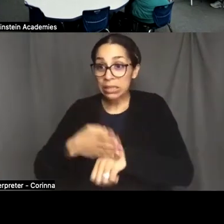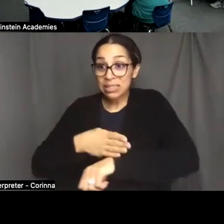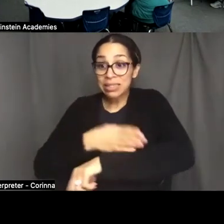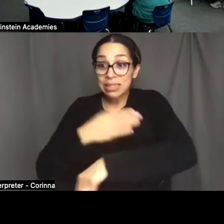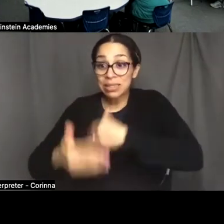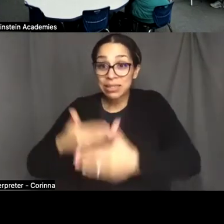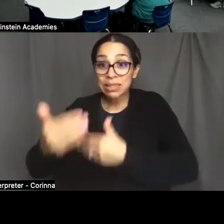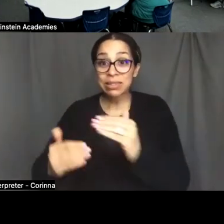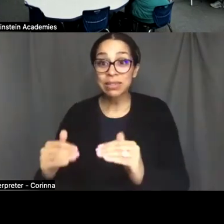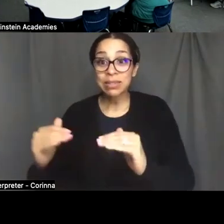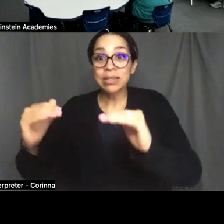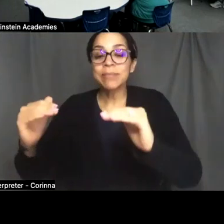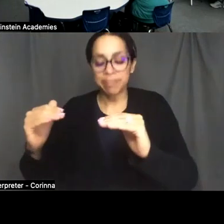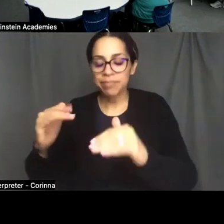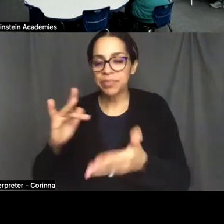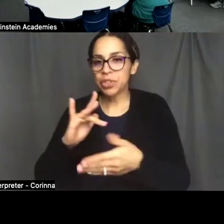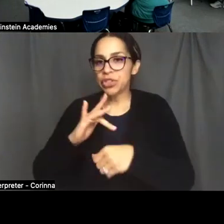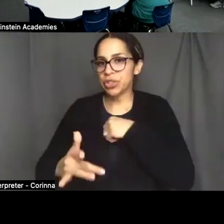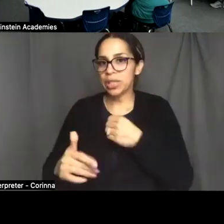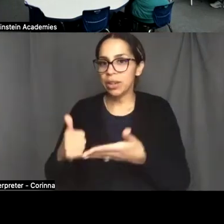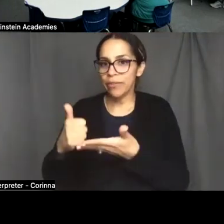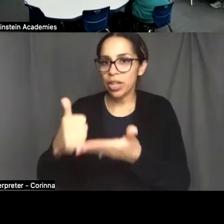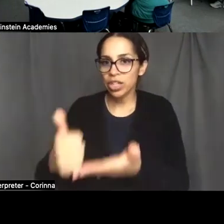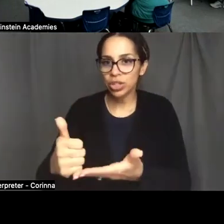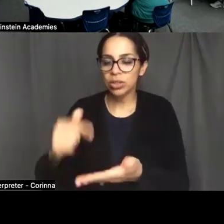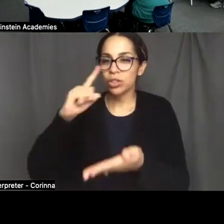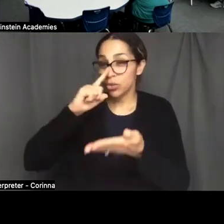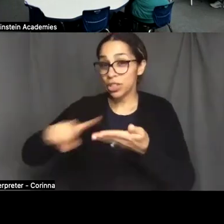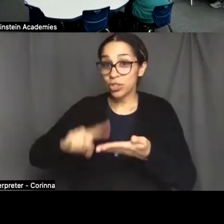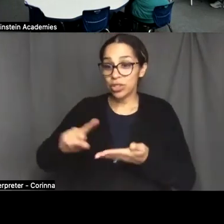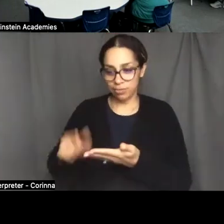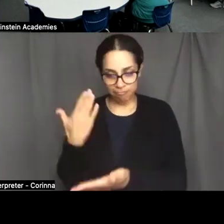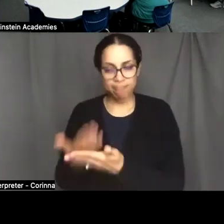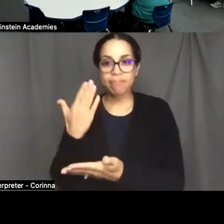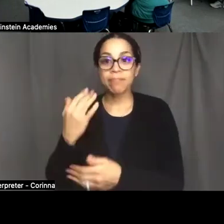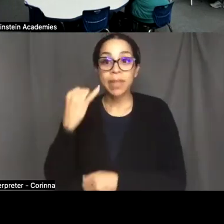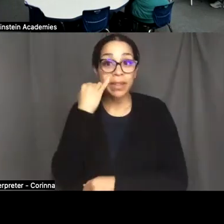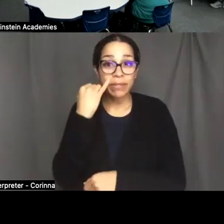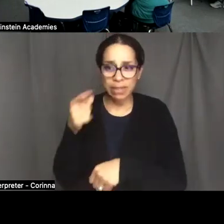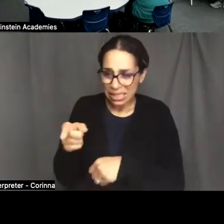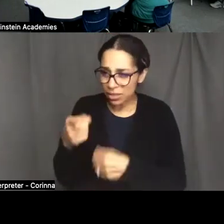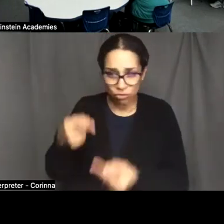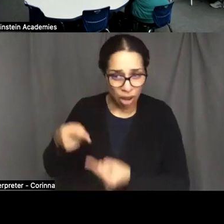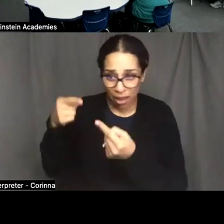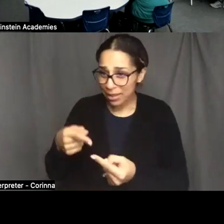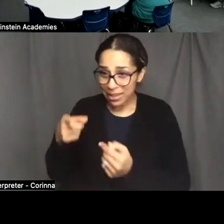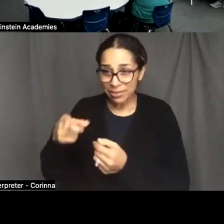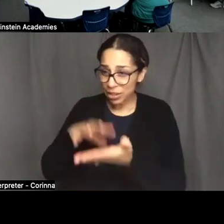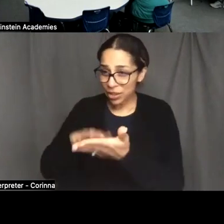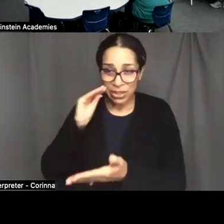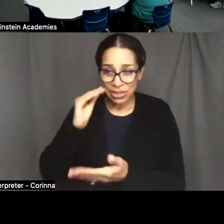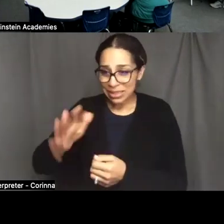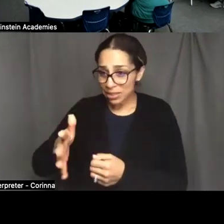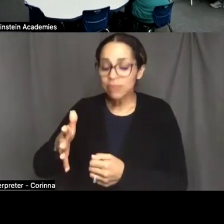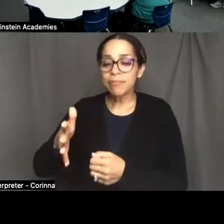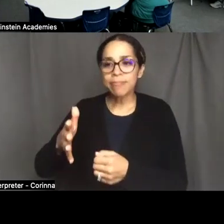we know that the research shows that when we give them intervention early and help them with the things that they're struggling to learn, that the outcomes